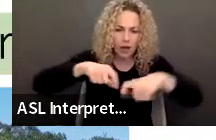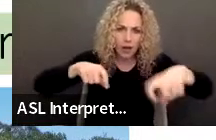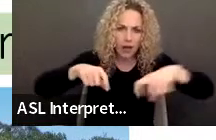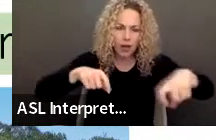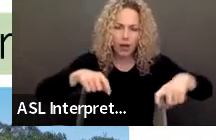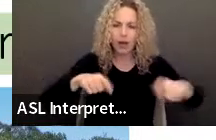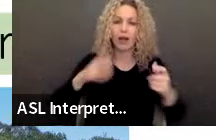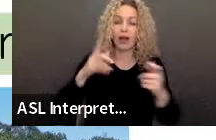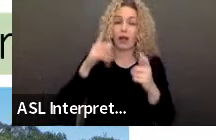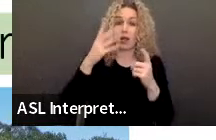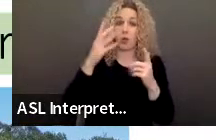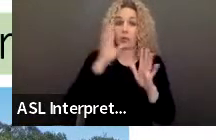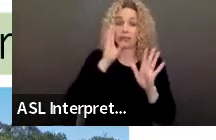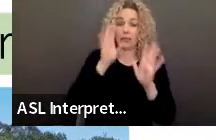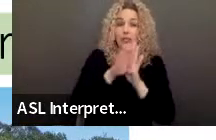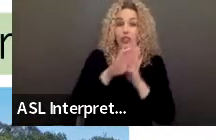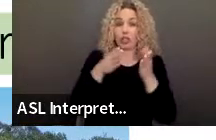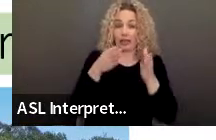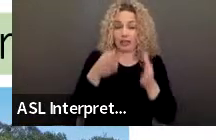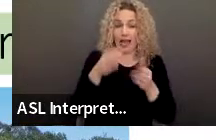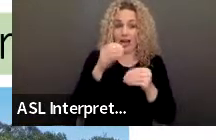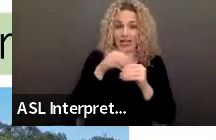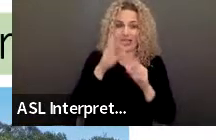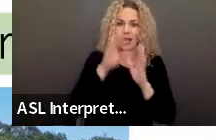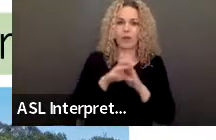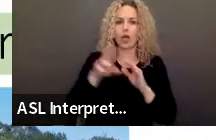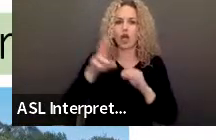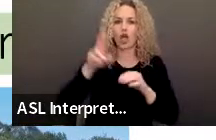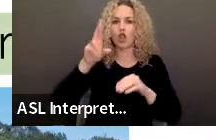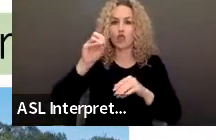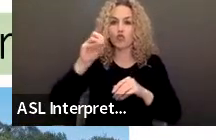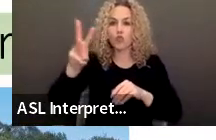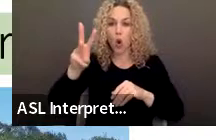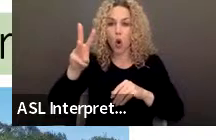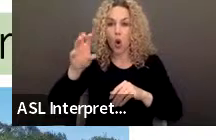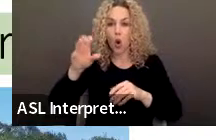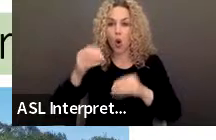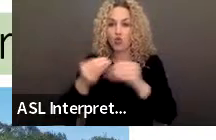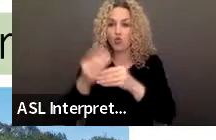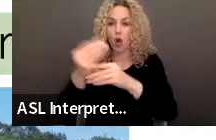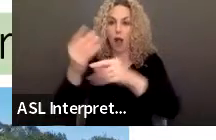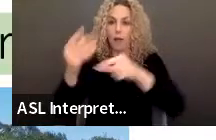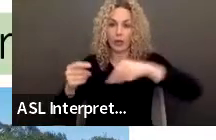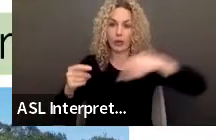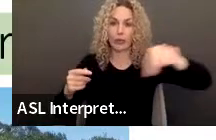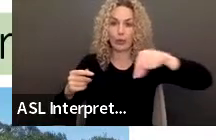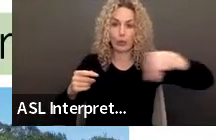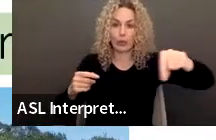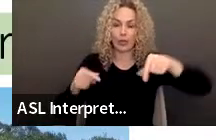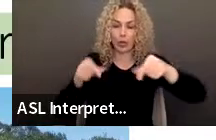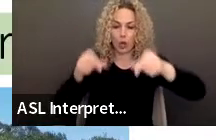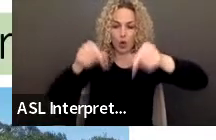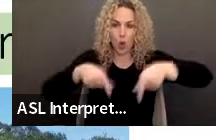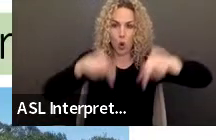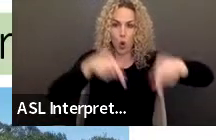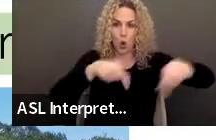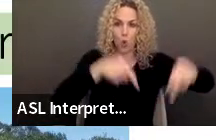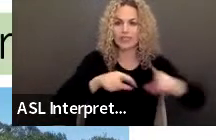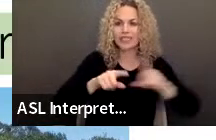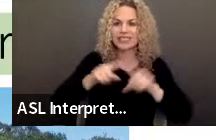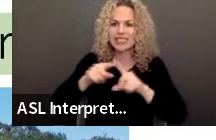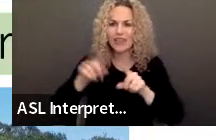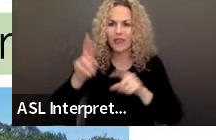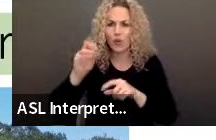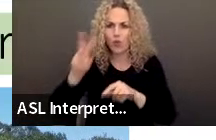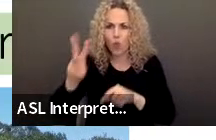what is pictured in this image is the row crop portion of our farm. So there are a number of different rows with various